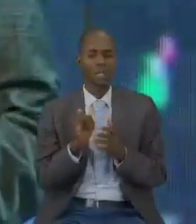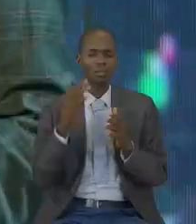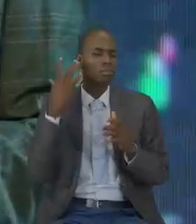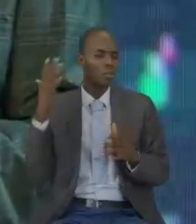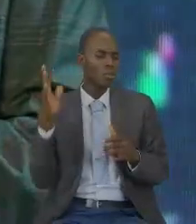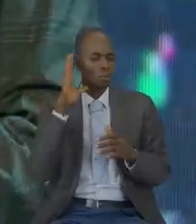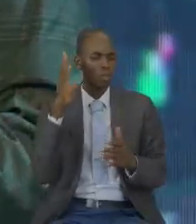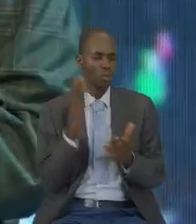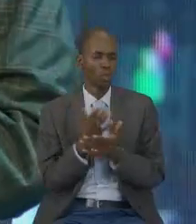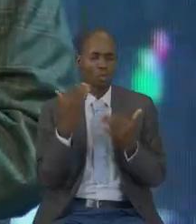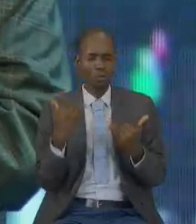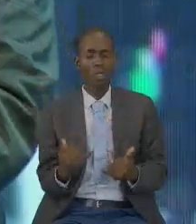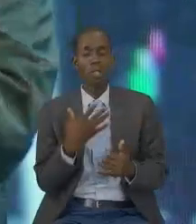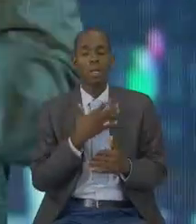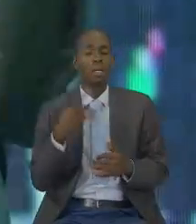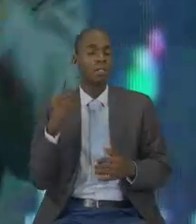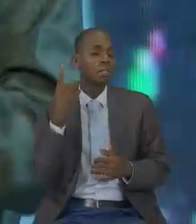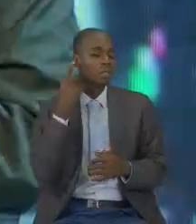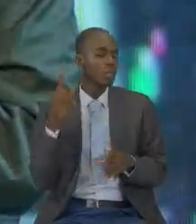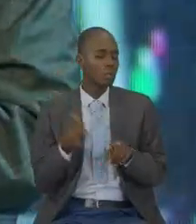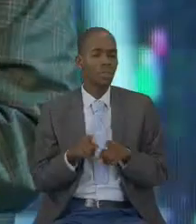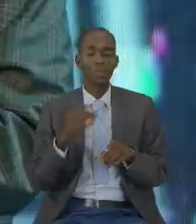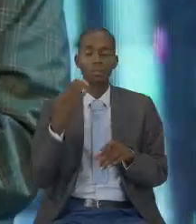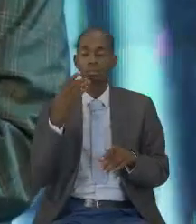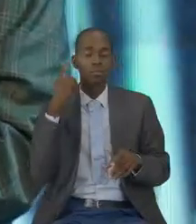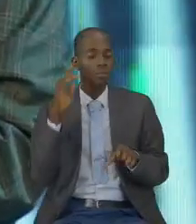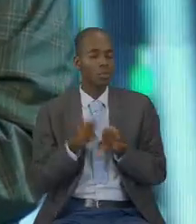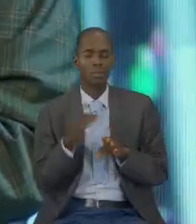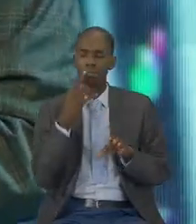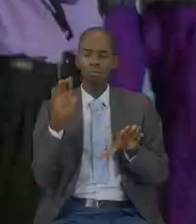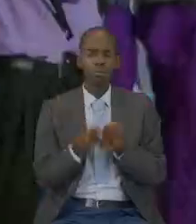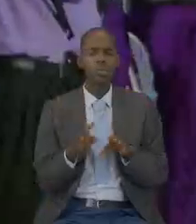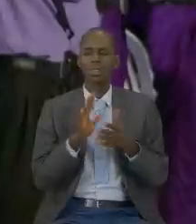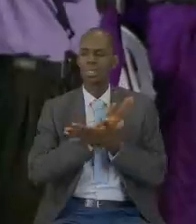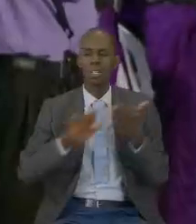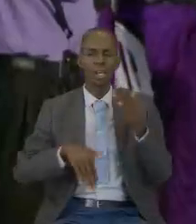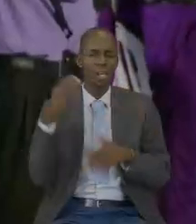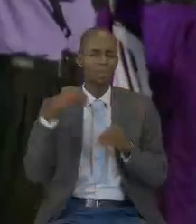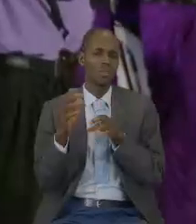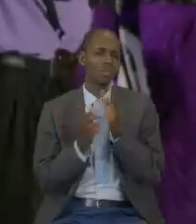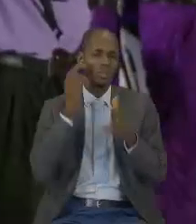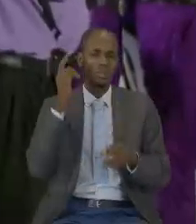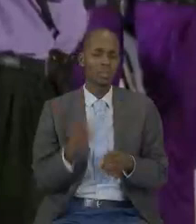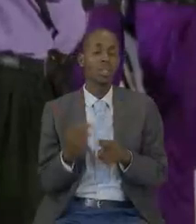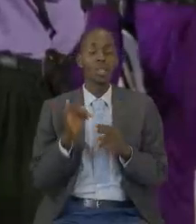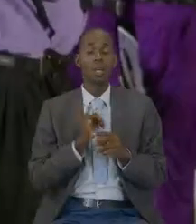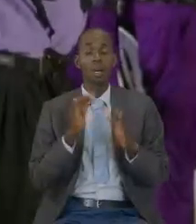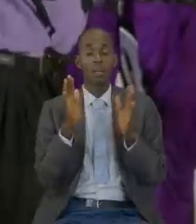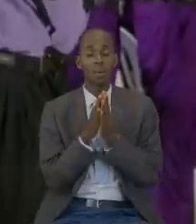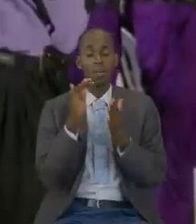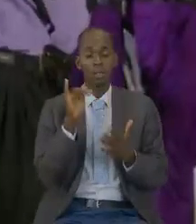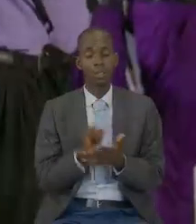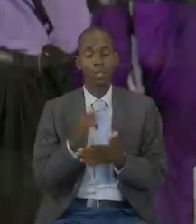the deafness and the dumbness, clear out in Jesus' name. I pray that